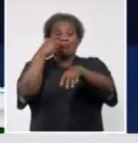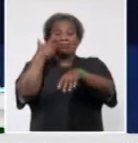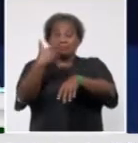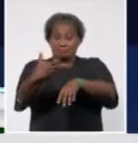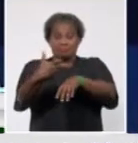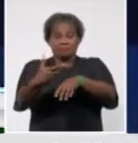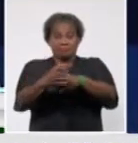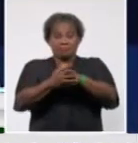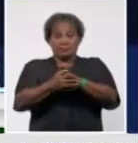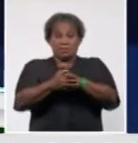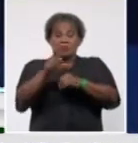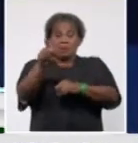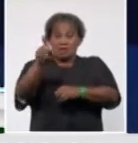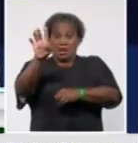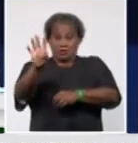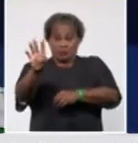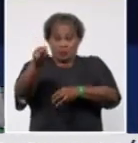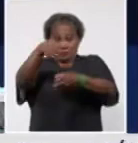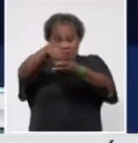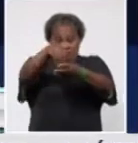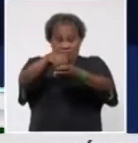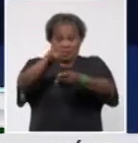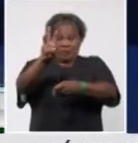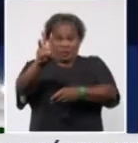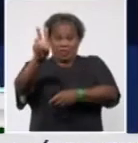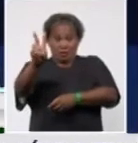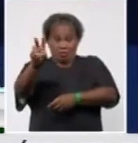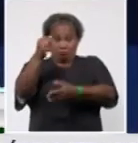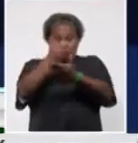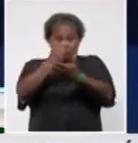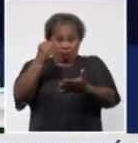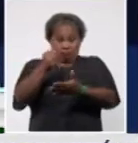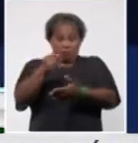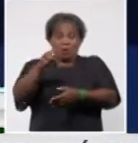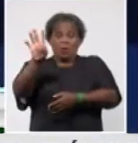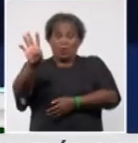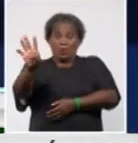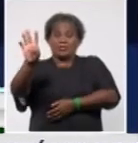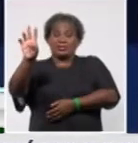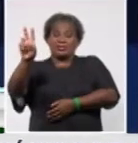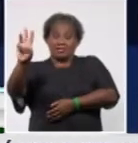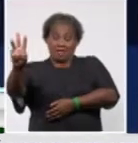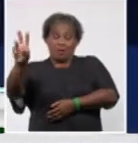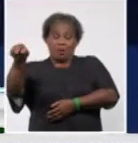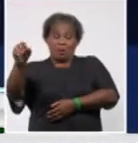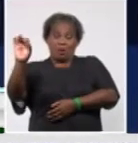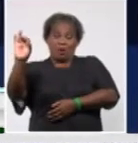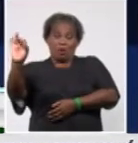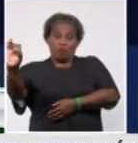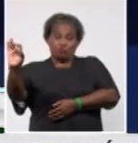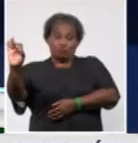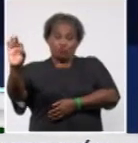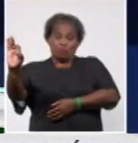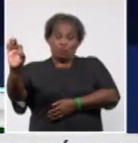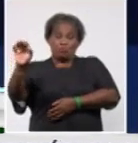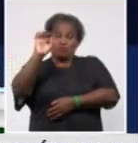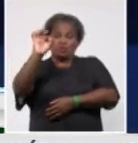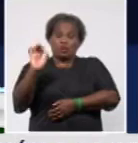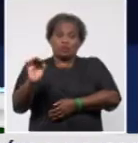14 or 43.8% of the 32 cases yesterday were asymptomatic at the time of